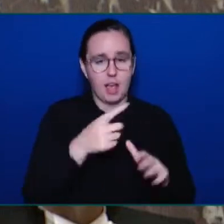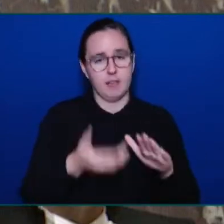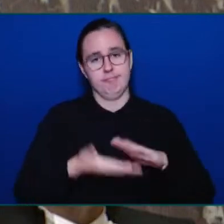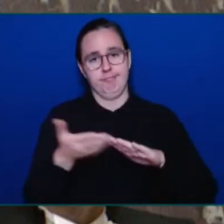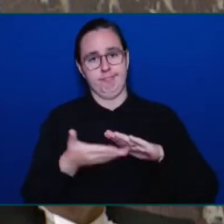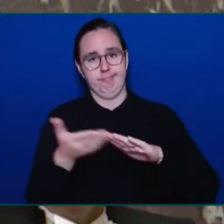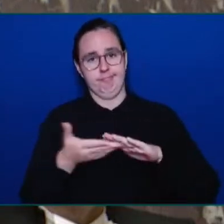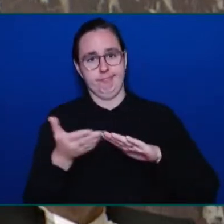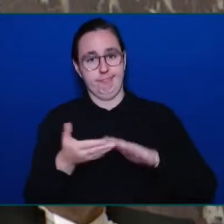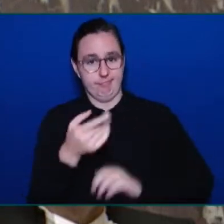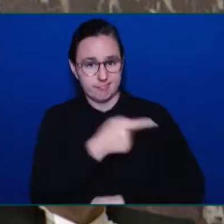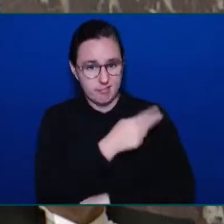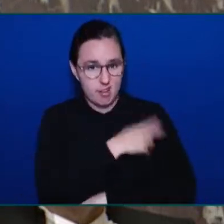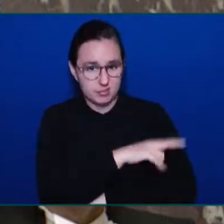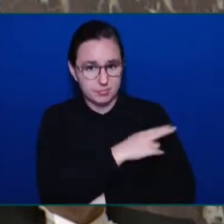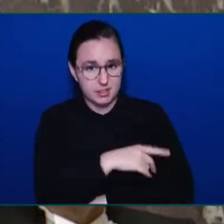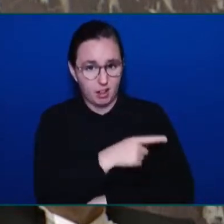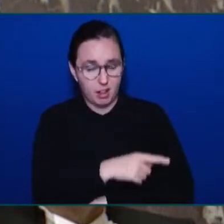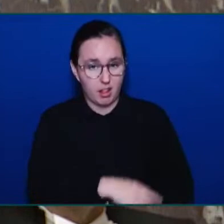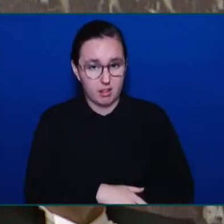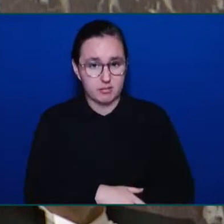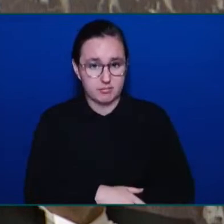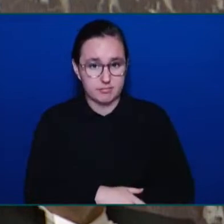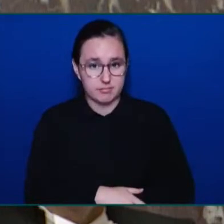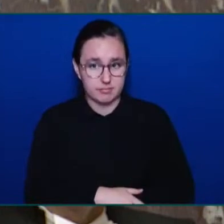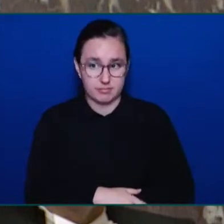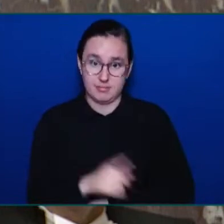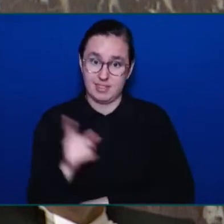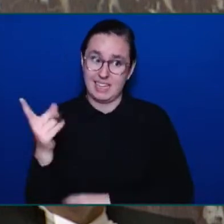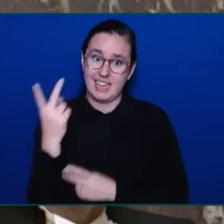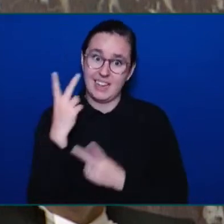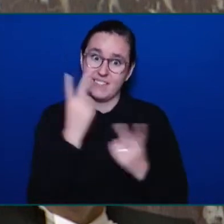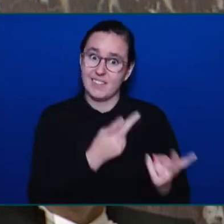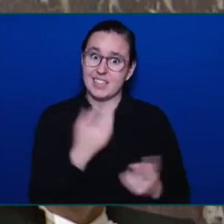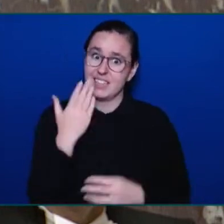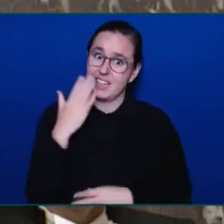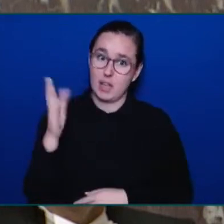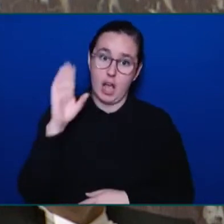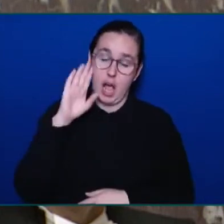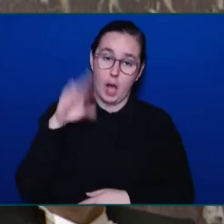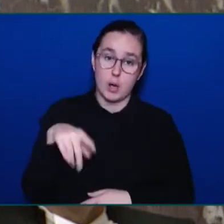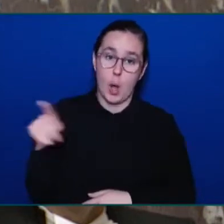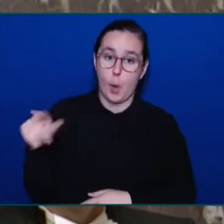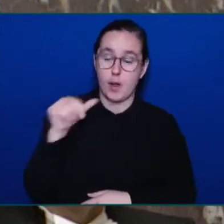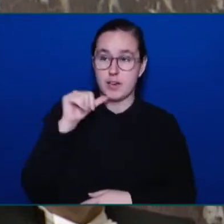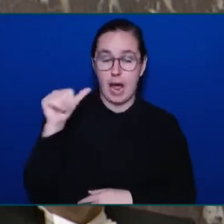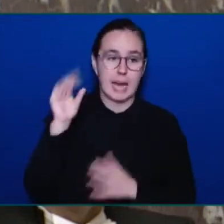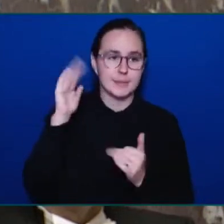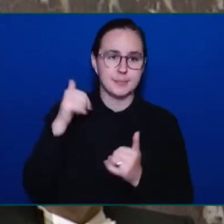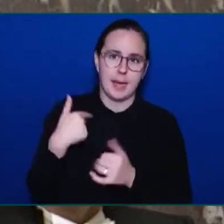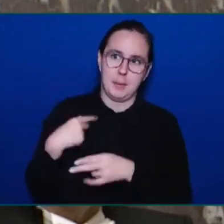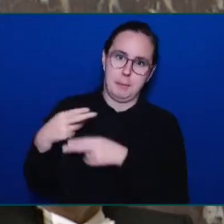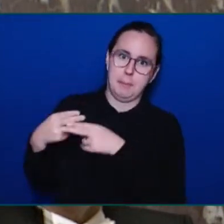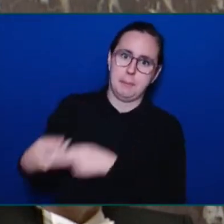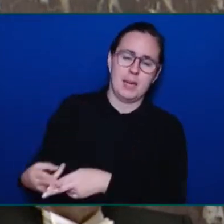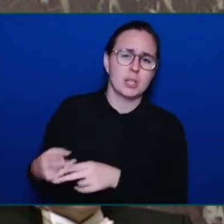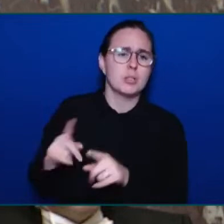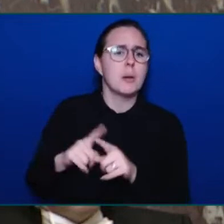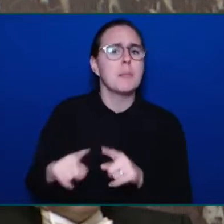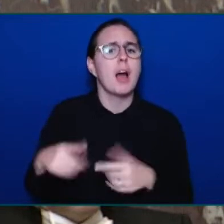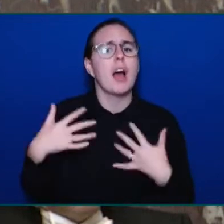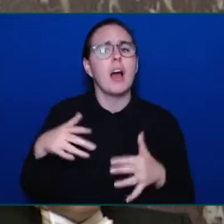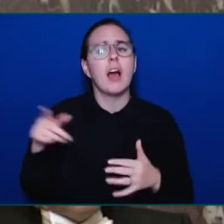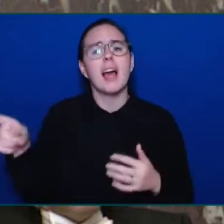he didn't expect a shout out today, but he talked with everyone. He talked with our kitchen staff, our cleaning staff,